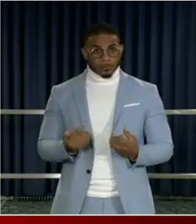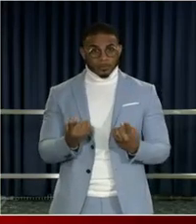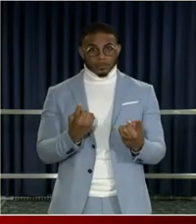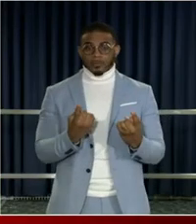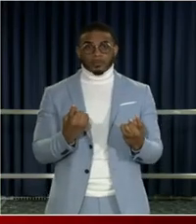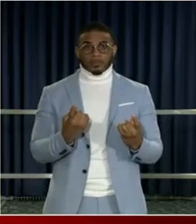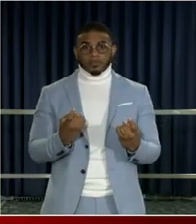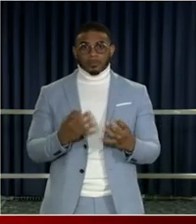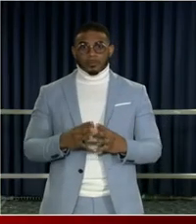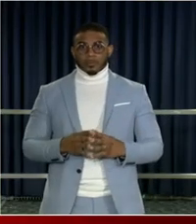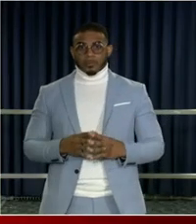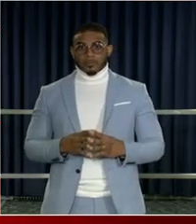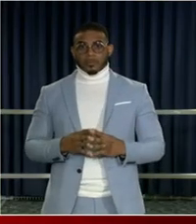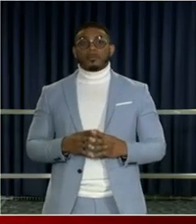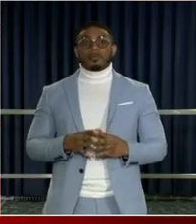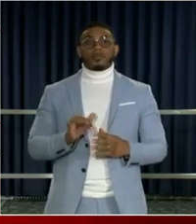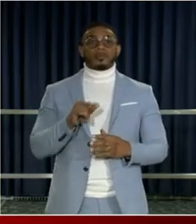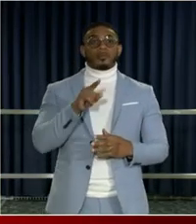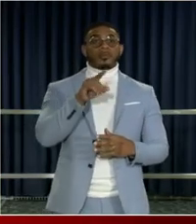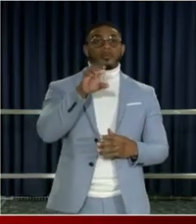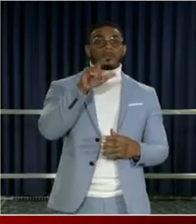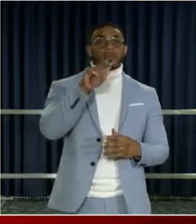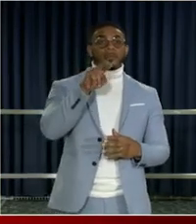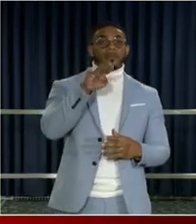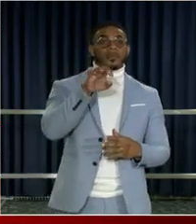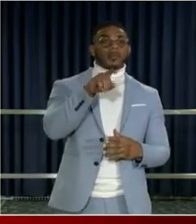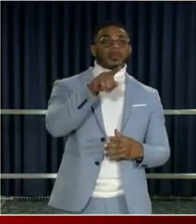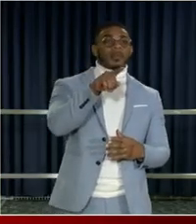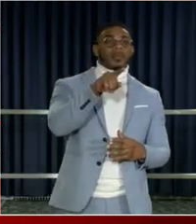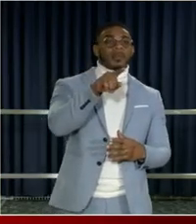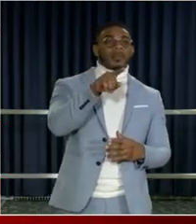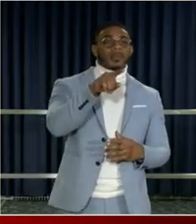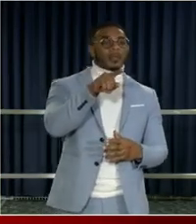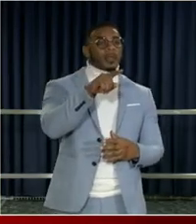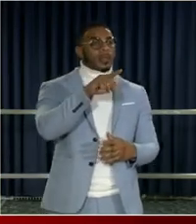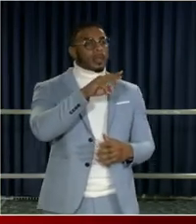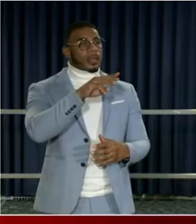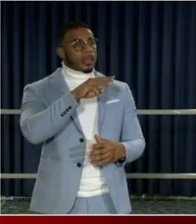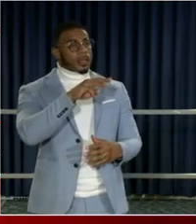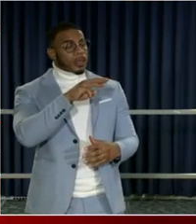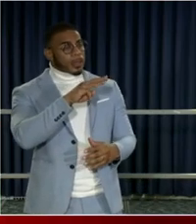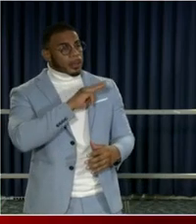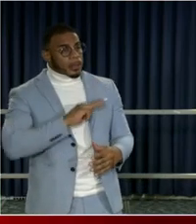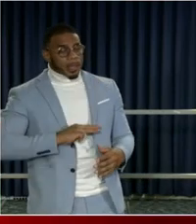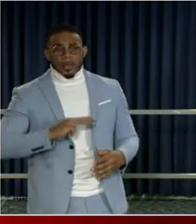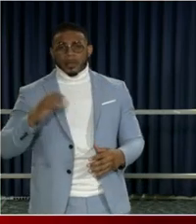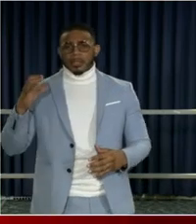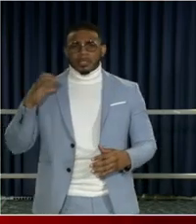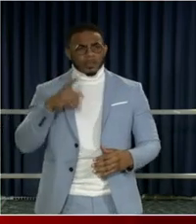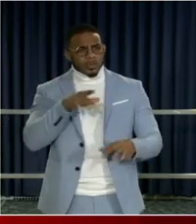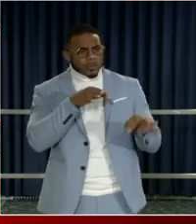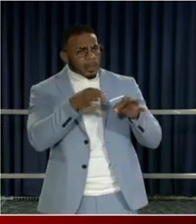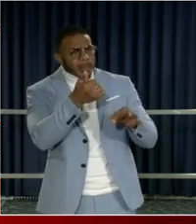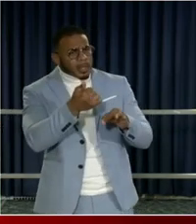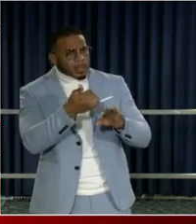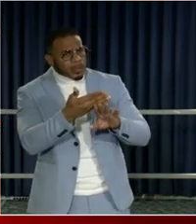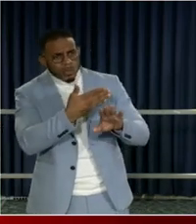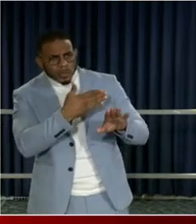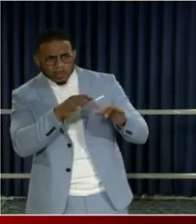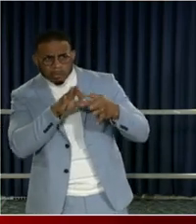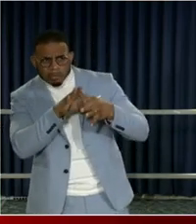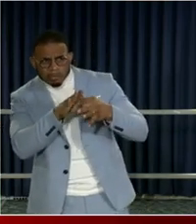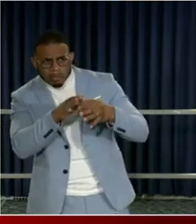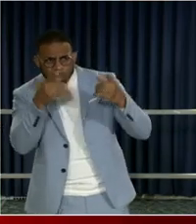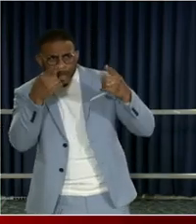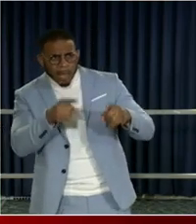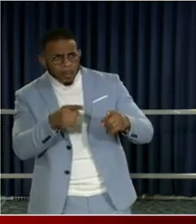questions. Yes, Clarence. Describe any previous coordination